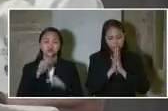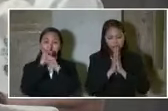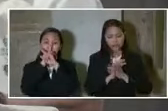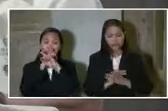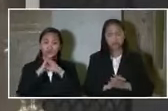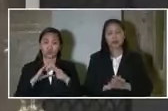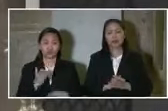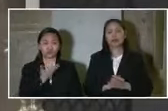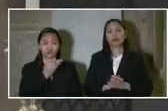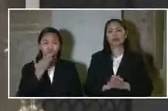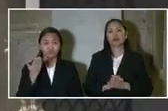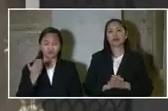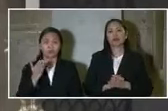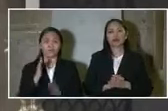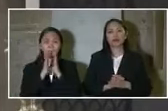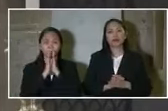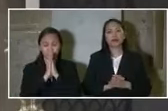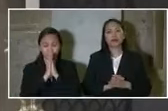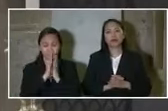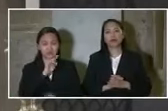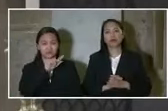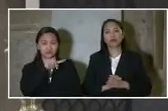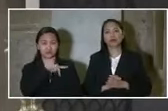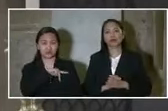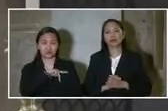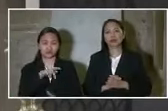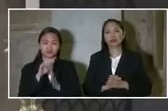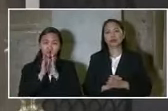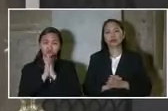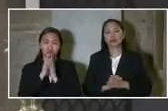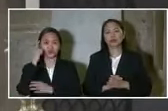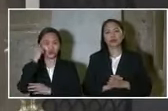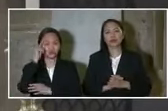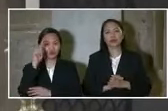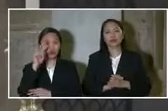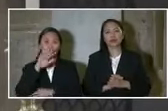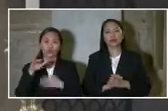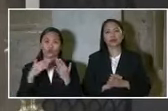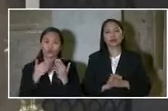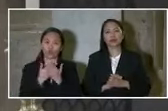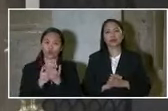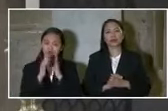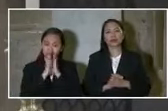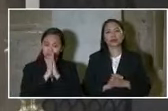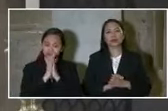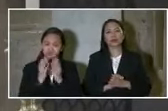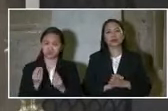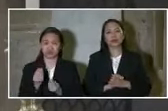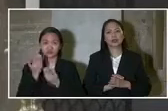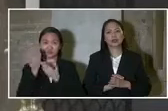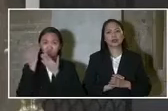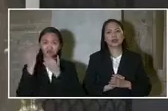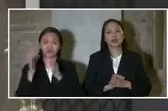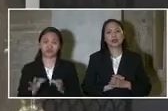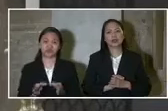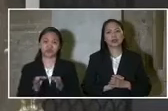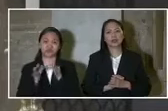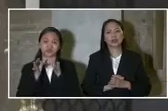let us now pray for our personal intentions and for all the intentions offered in this Mass.